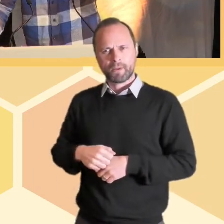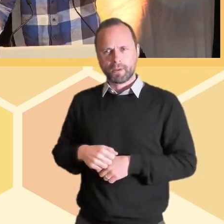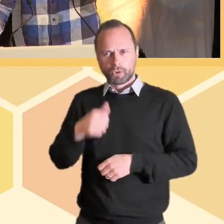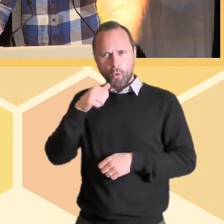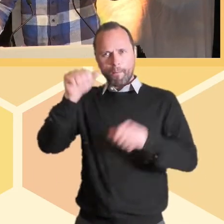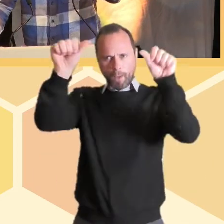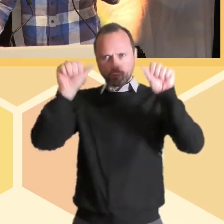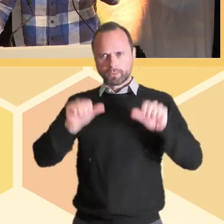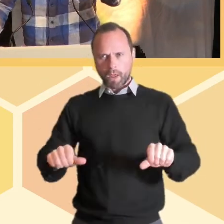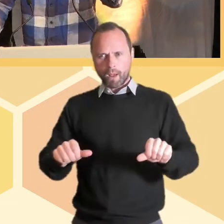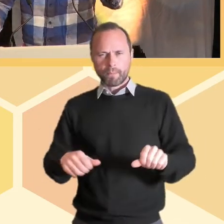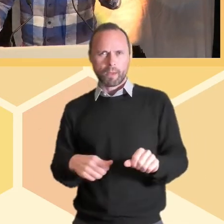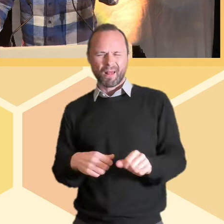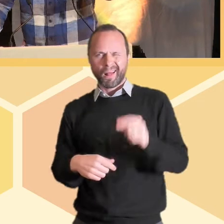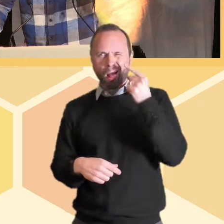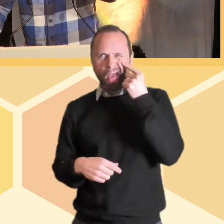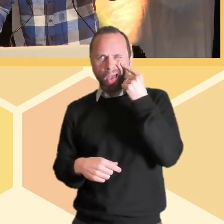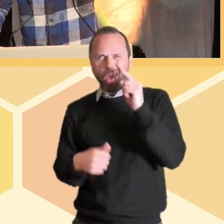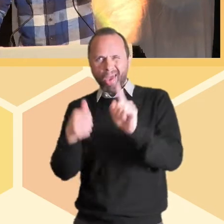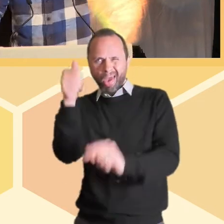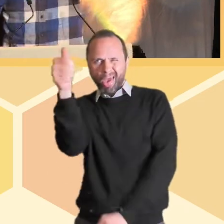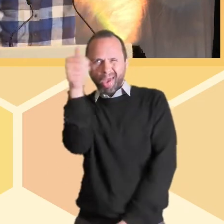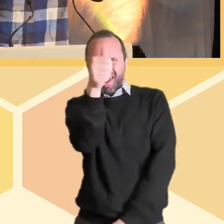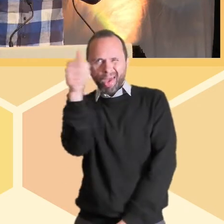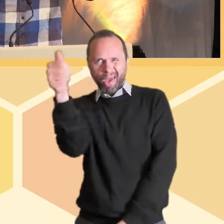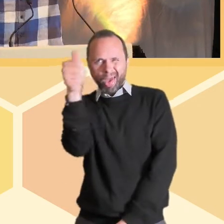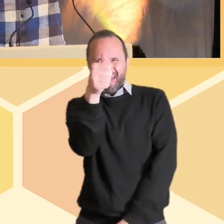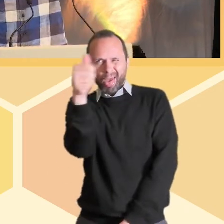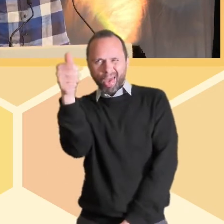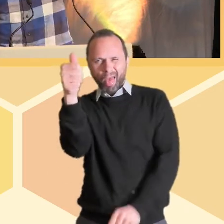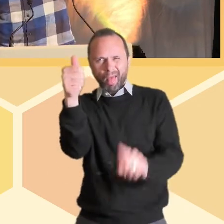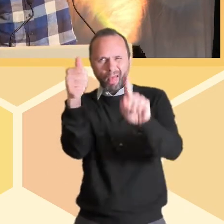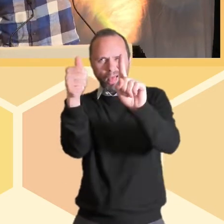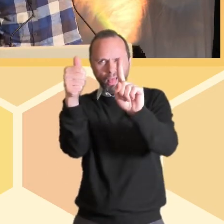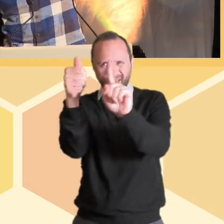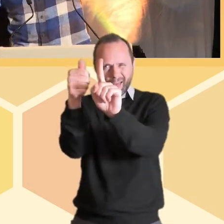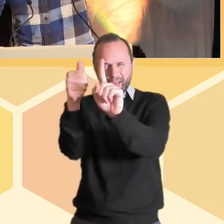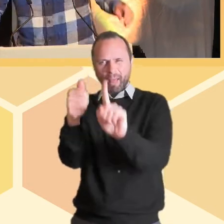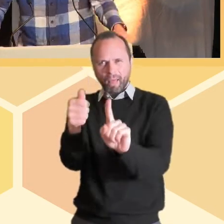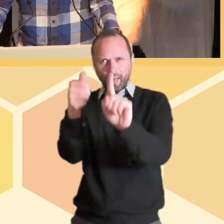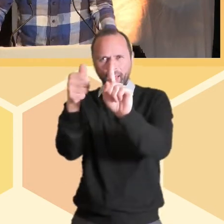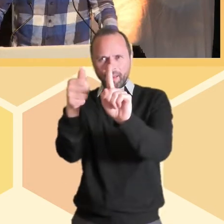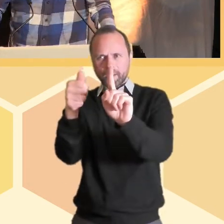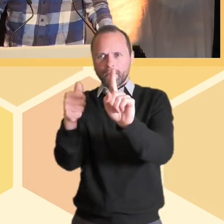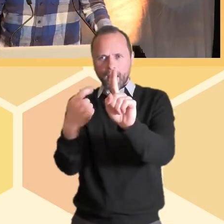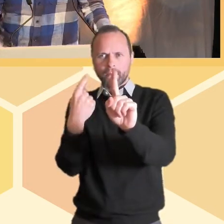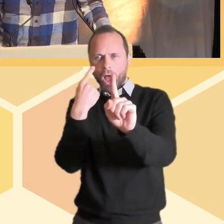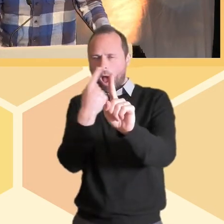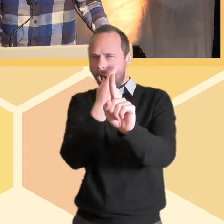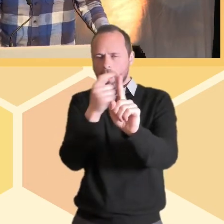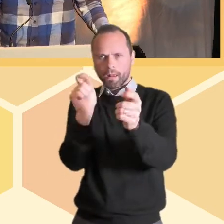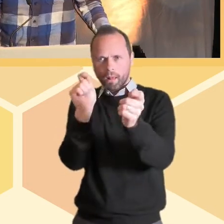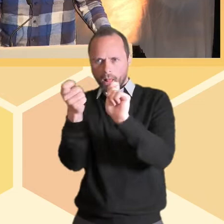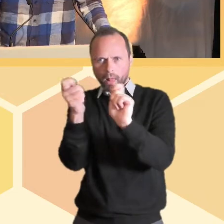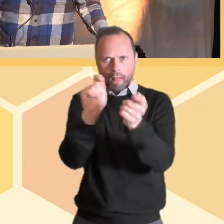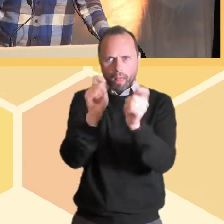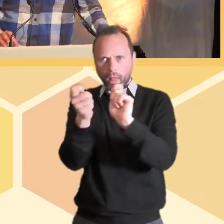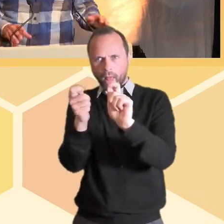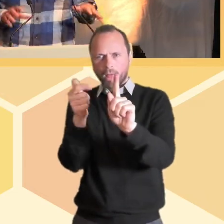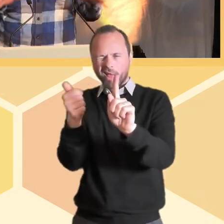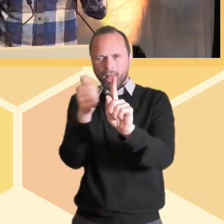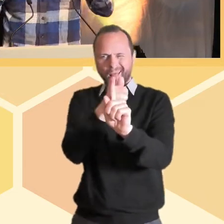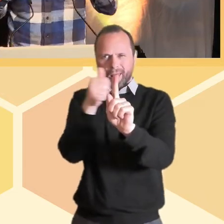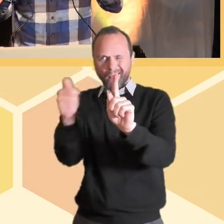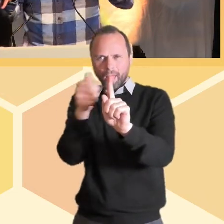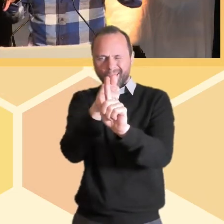and you close one eye and you line up your thumb with an important piece on one of the pictures. And I had